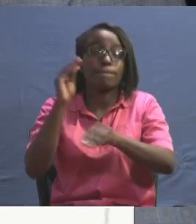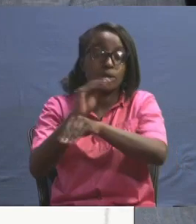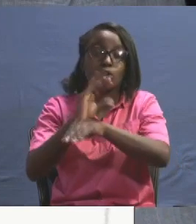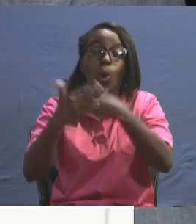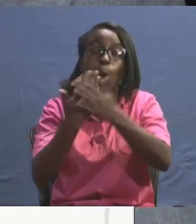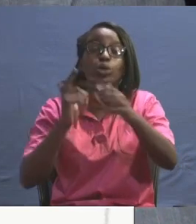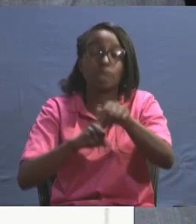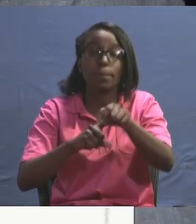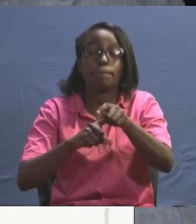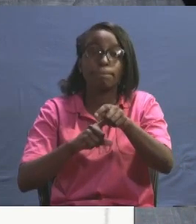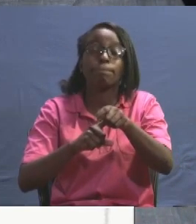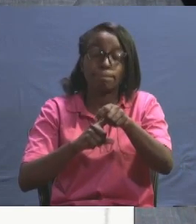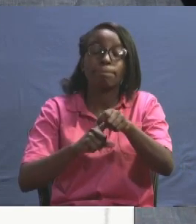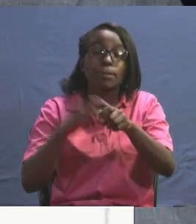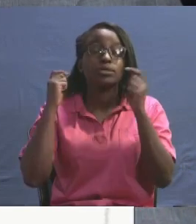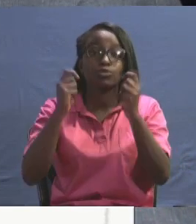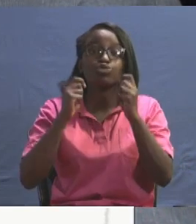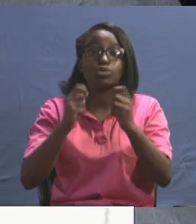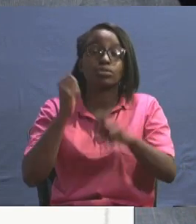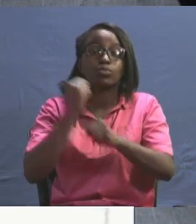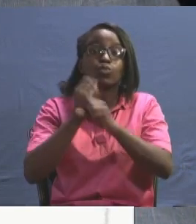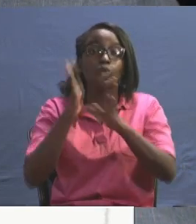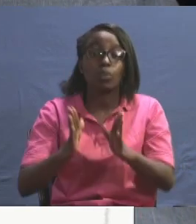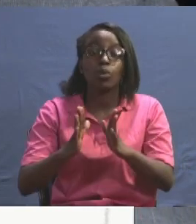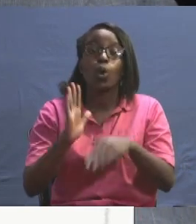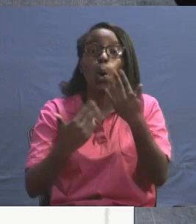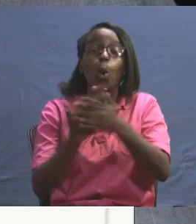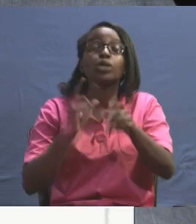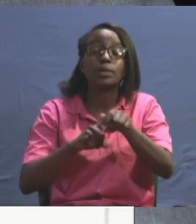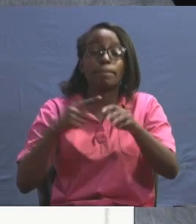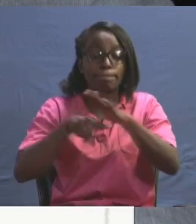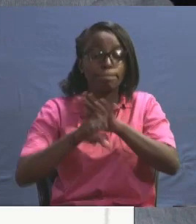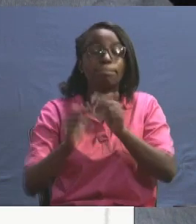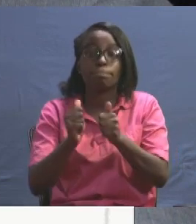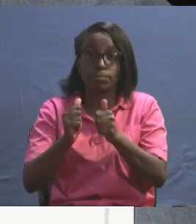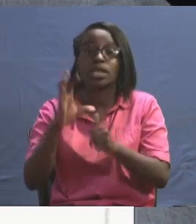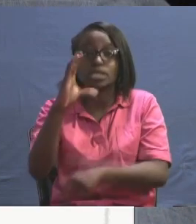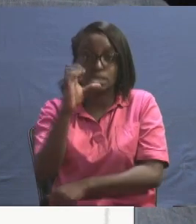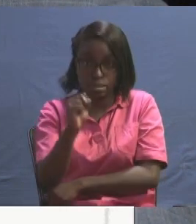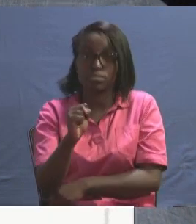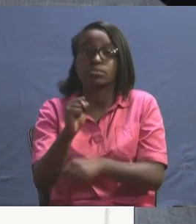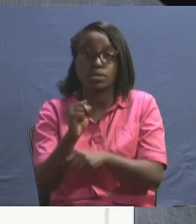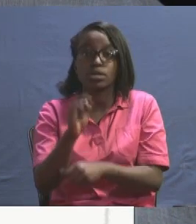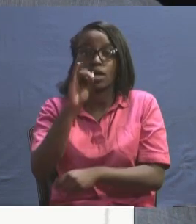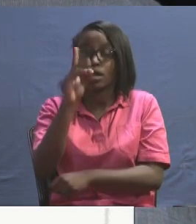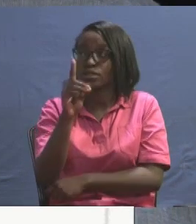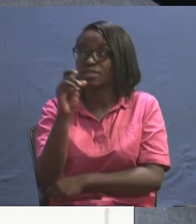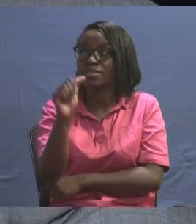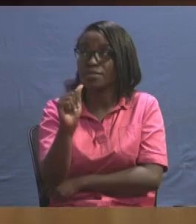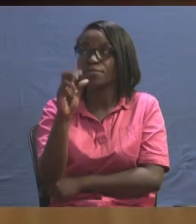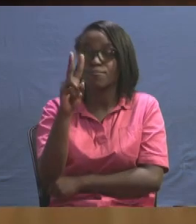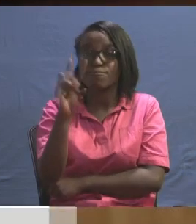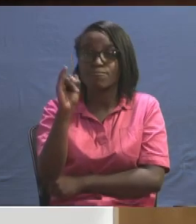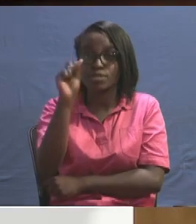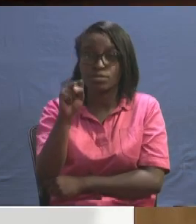a truce between the striking workers' union leaders, KUTV and Transport Cabinet Secretary Davis Chirchir, Kenya Airport